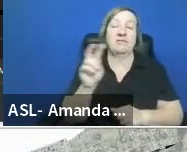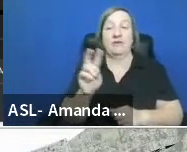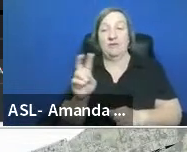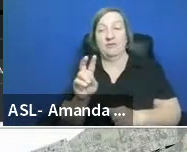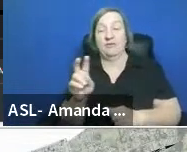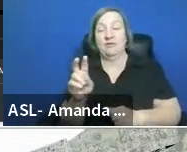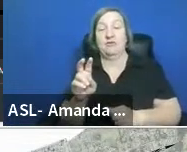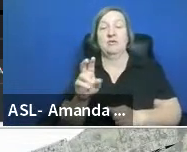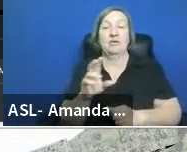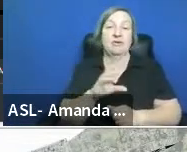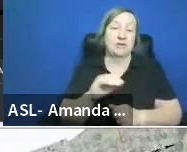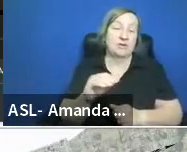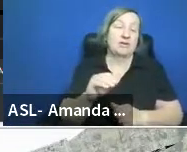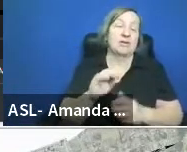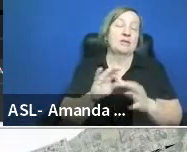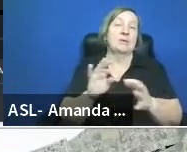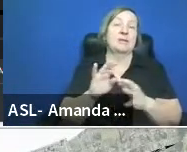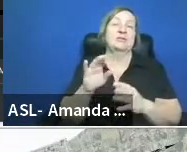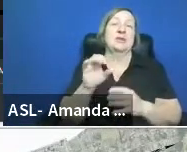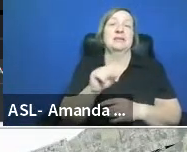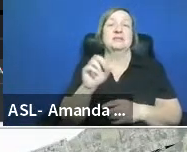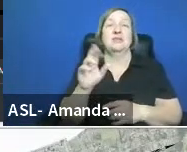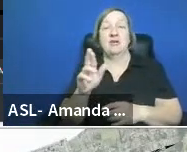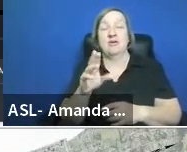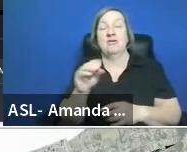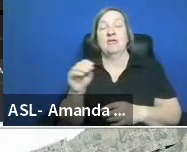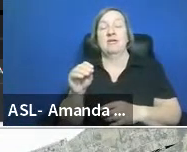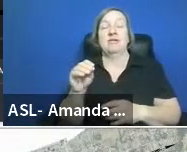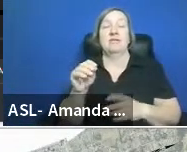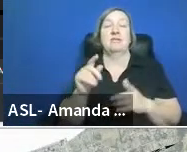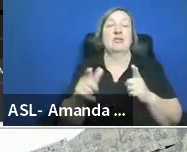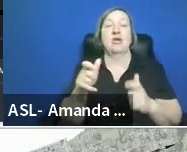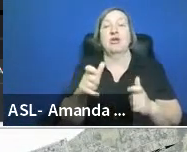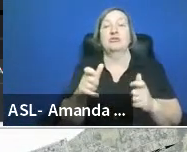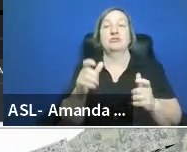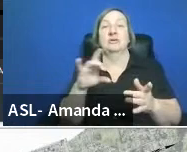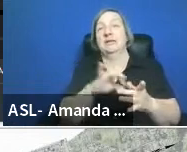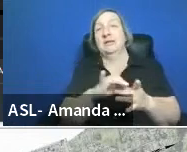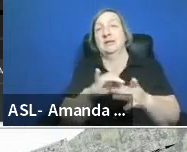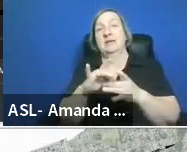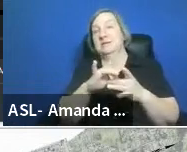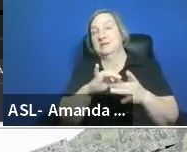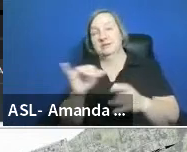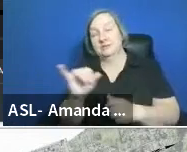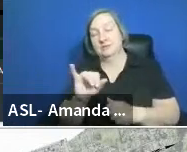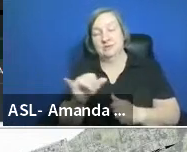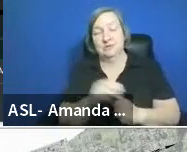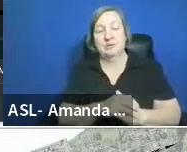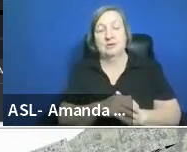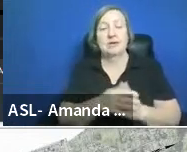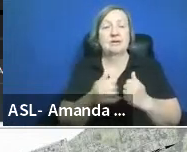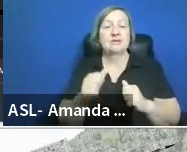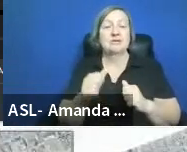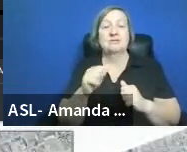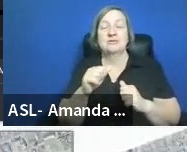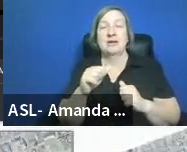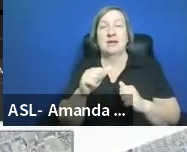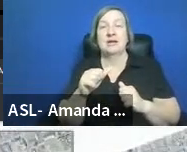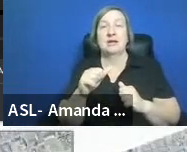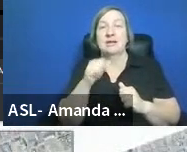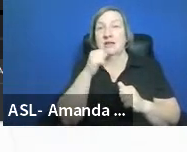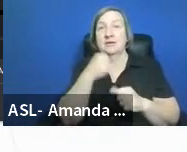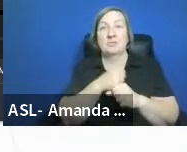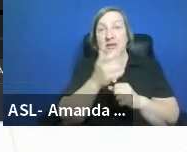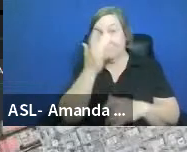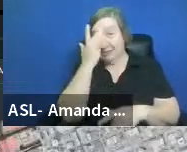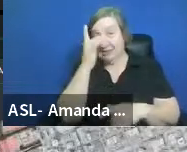I mentioned the state routes and larger connectivity. So I will try not to make you sick as I zoom in. I'm going to zoom here